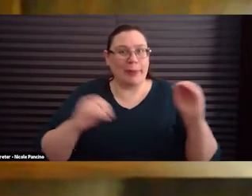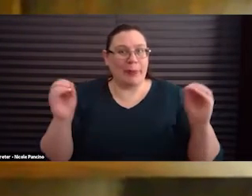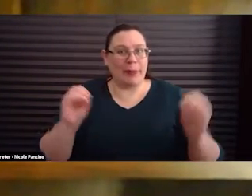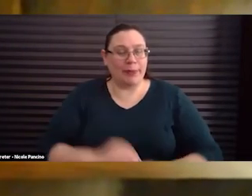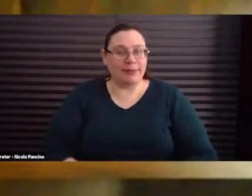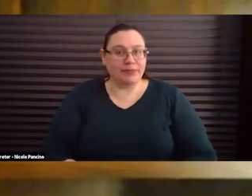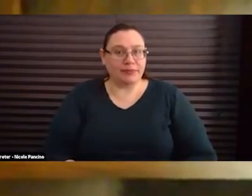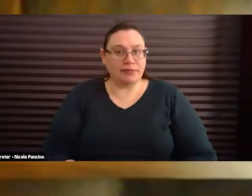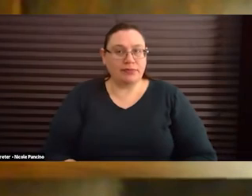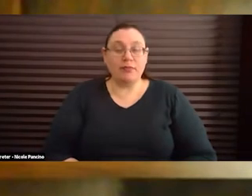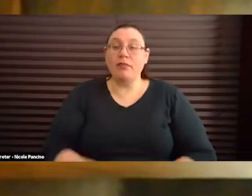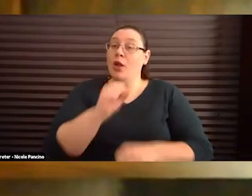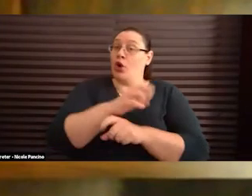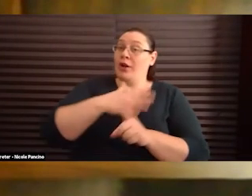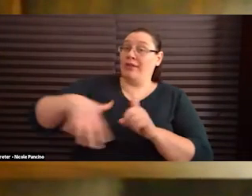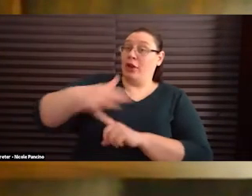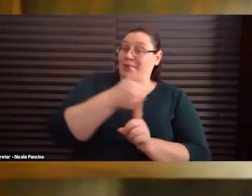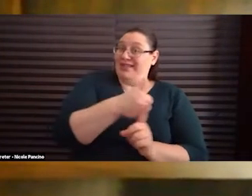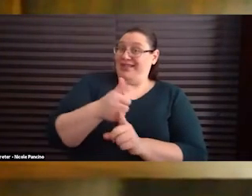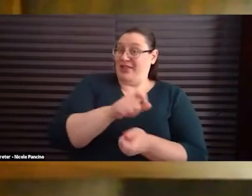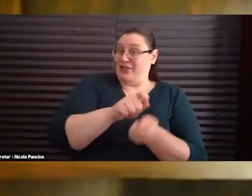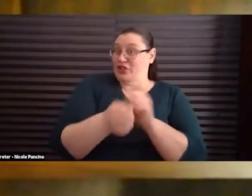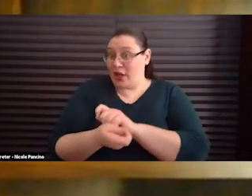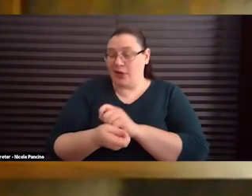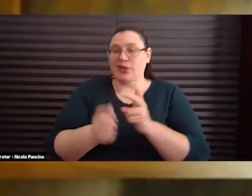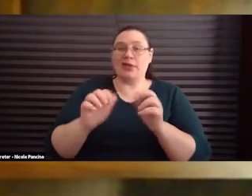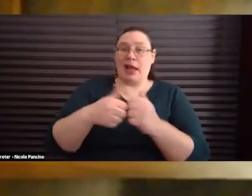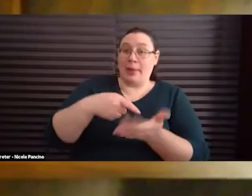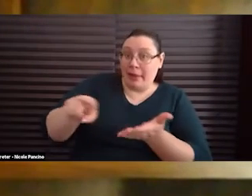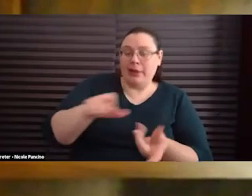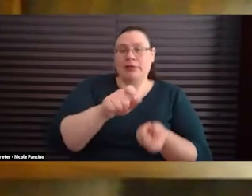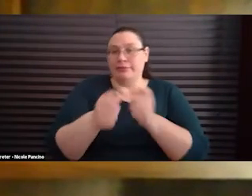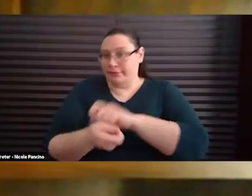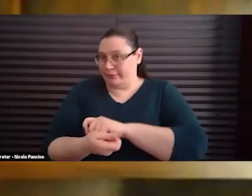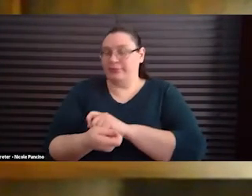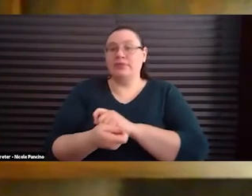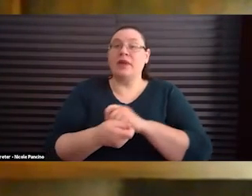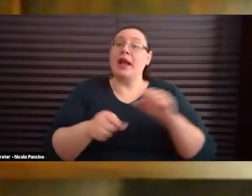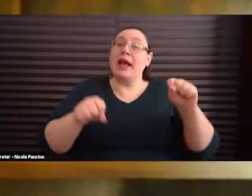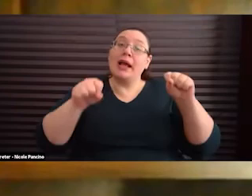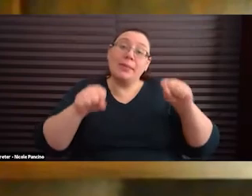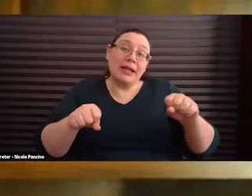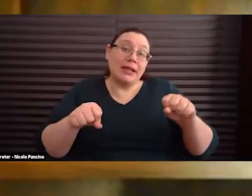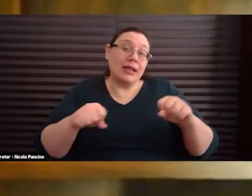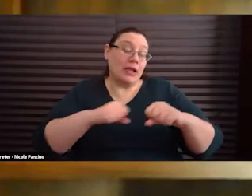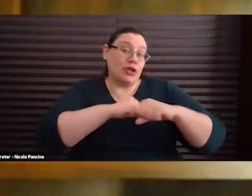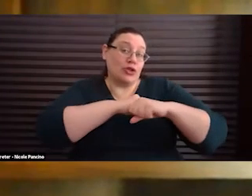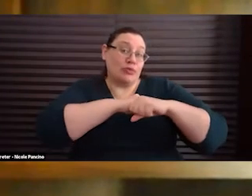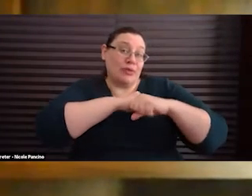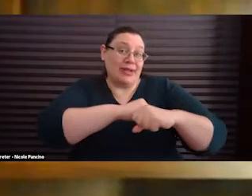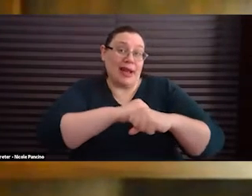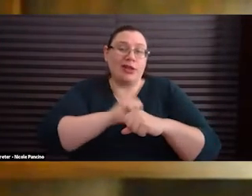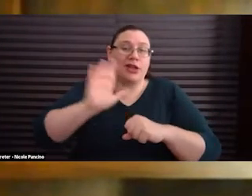The work environment is changing, compensation is changing, the ability to protect one's image